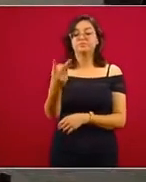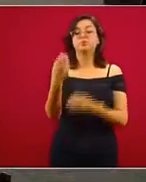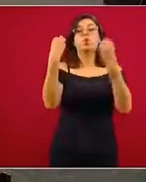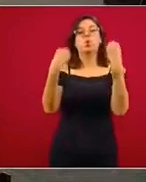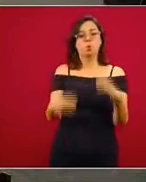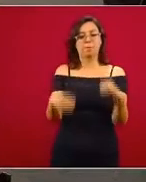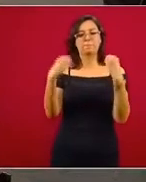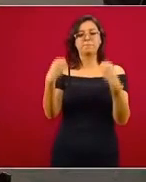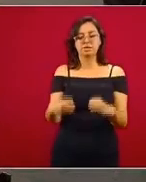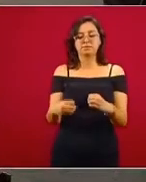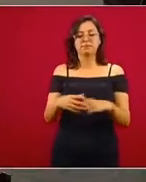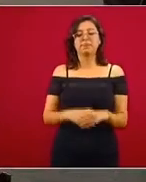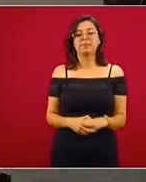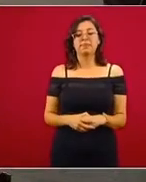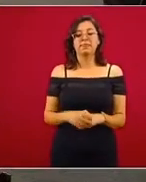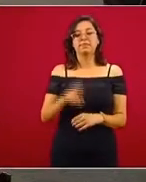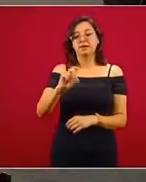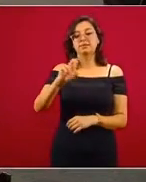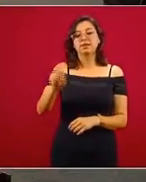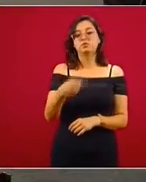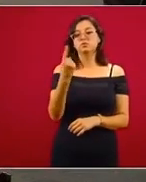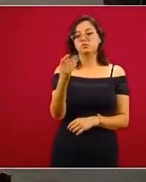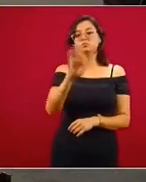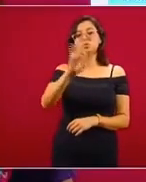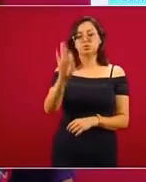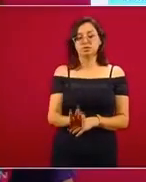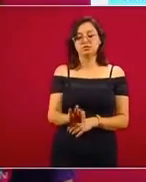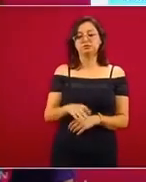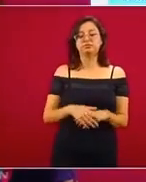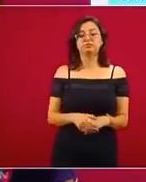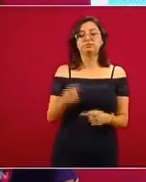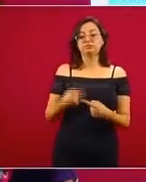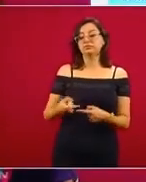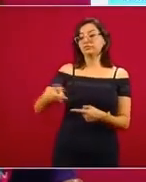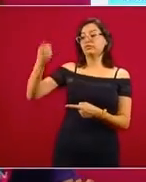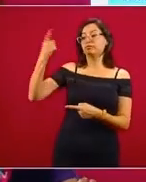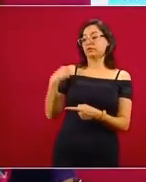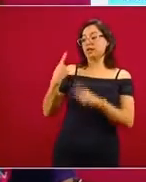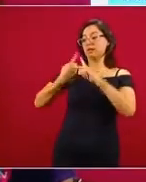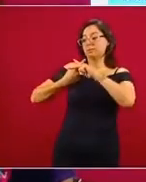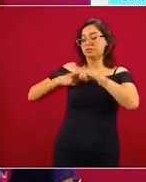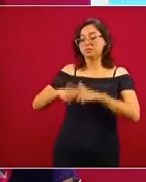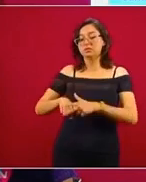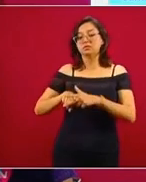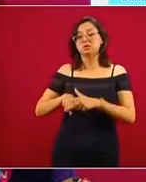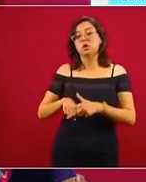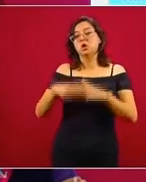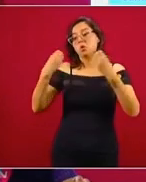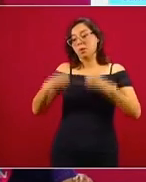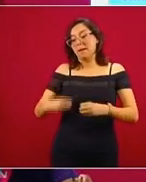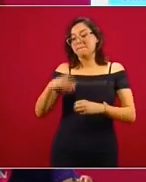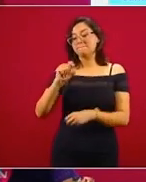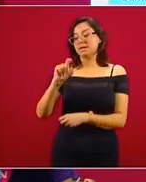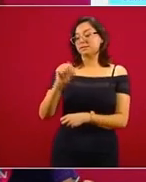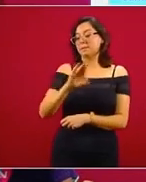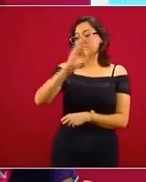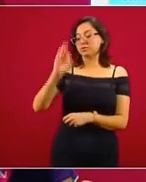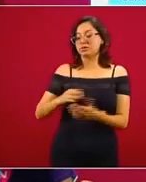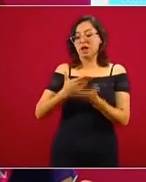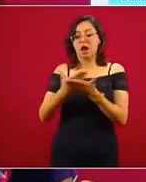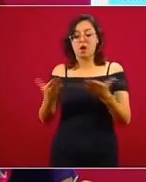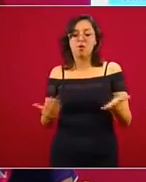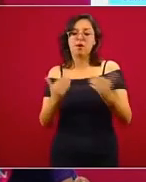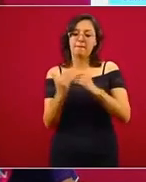6,222 were currently being occupied or being used. So we're talking about an over 30% occupancy